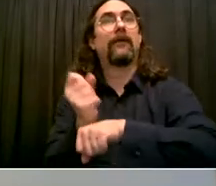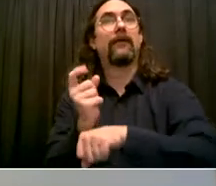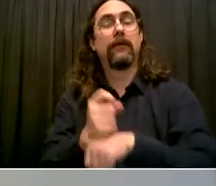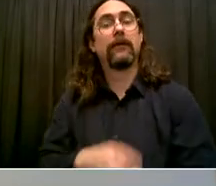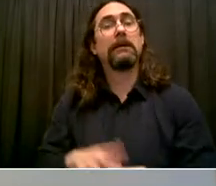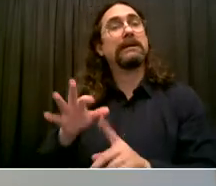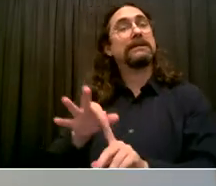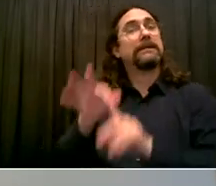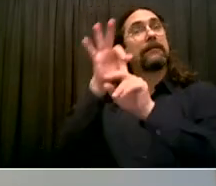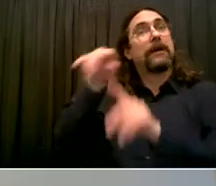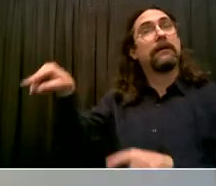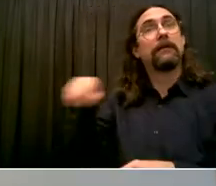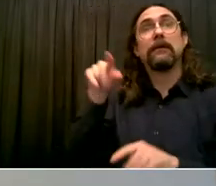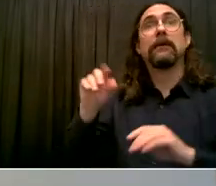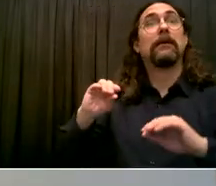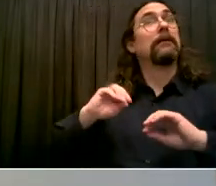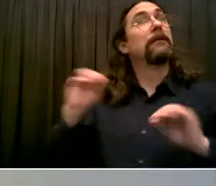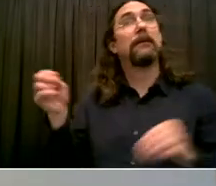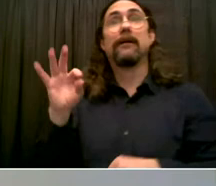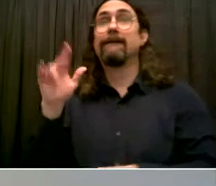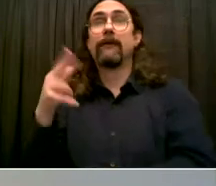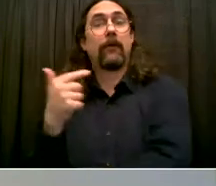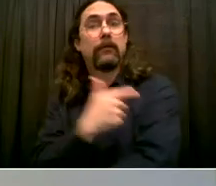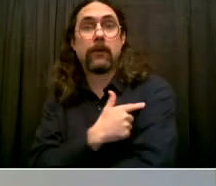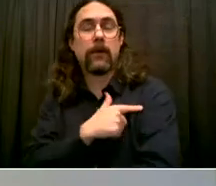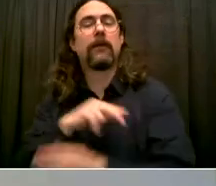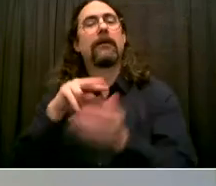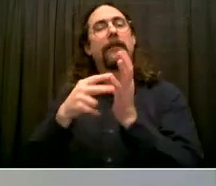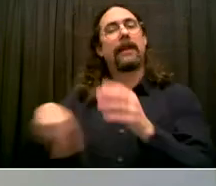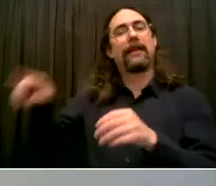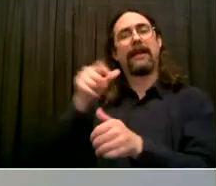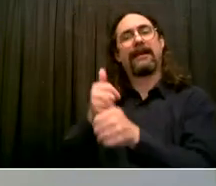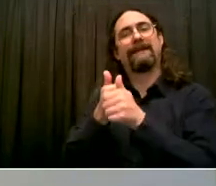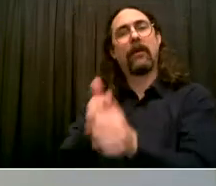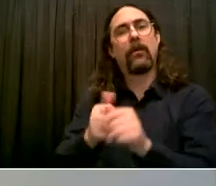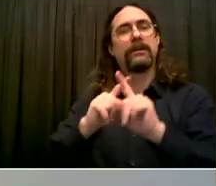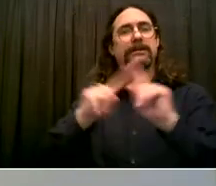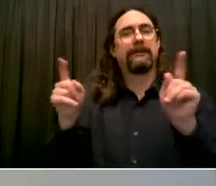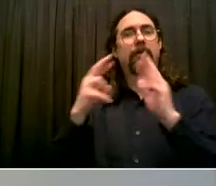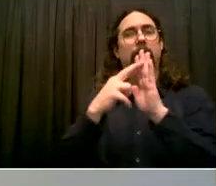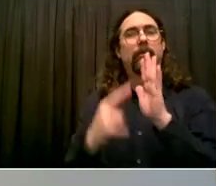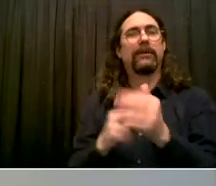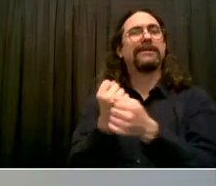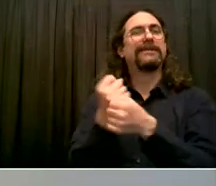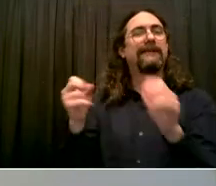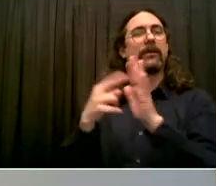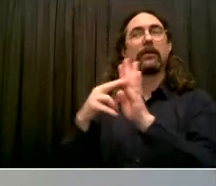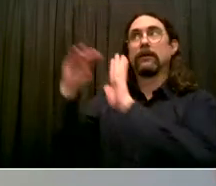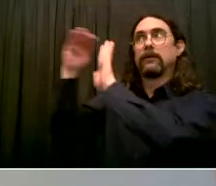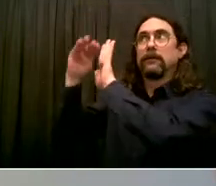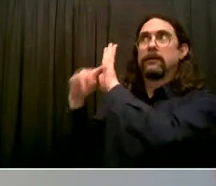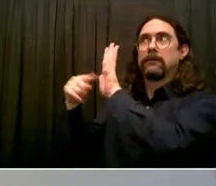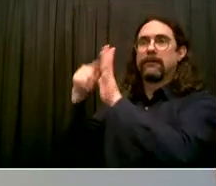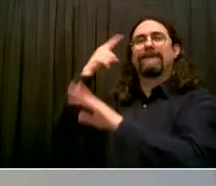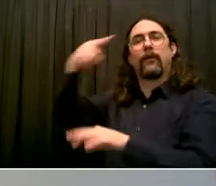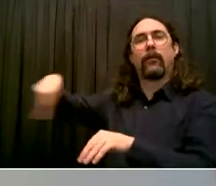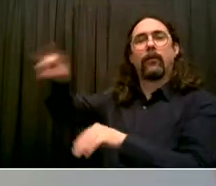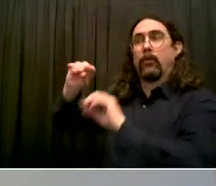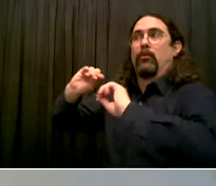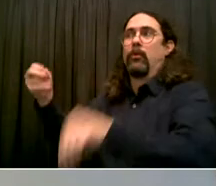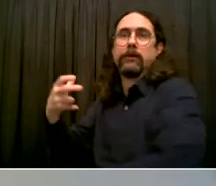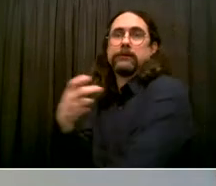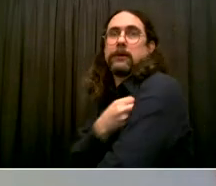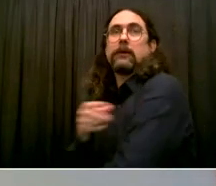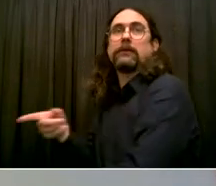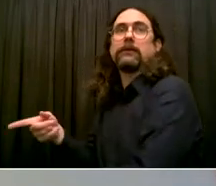badge. I'm not saying that that's what we would do in this situation, but I'm just saying that there's a model that can be followed for these things. So I think we're